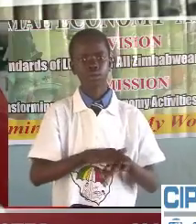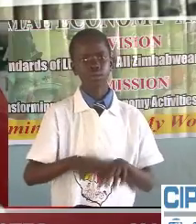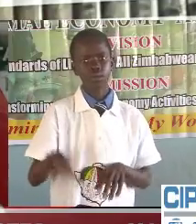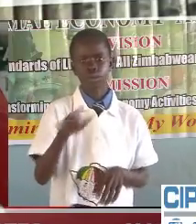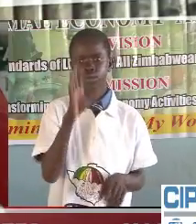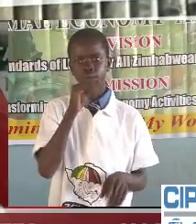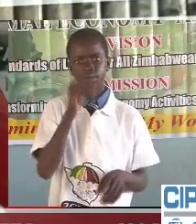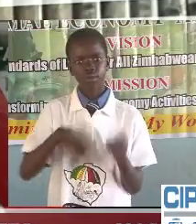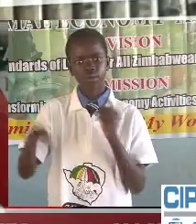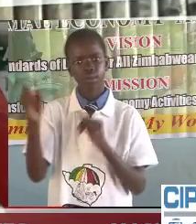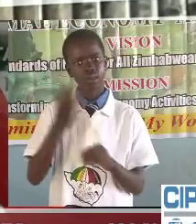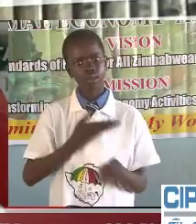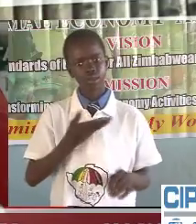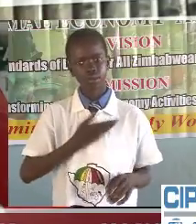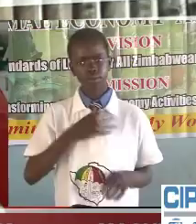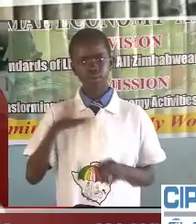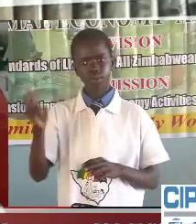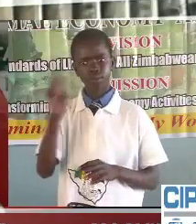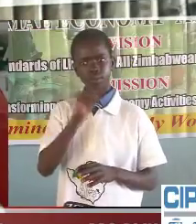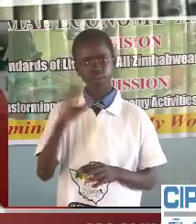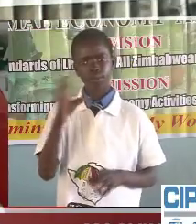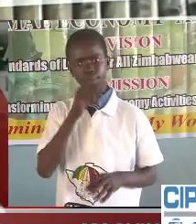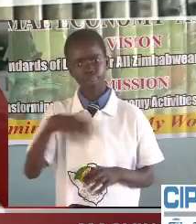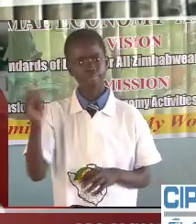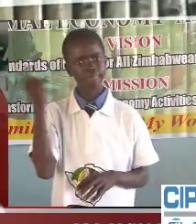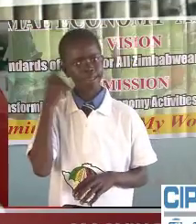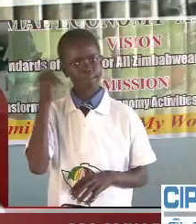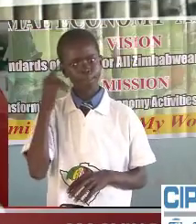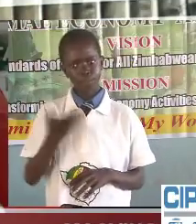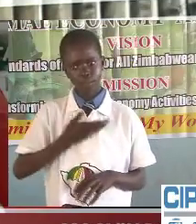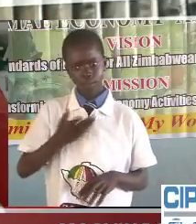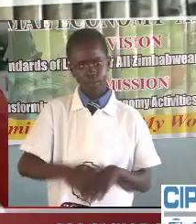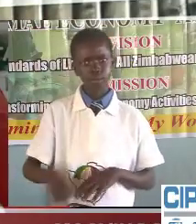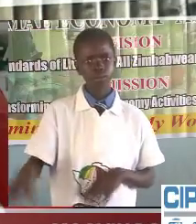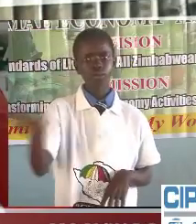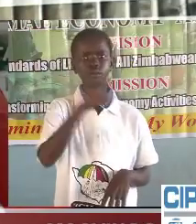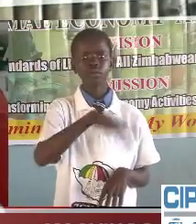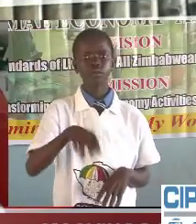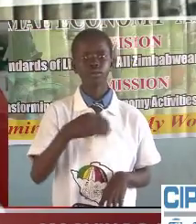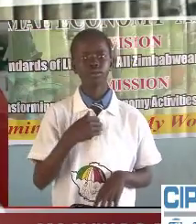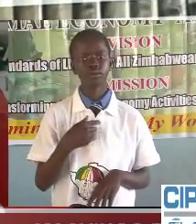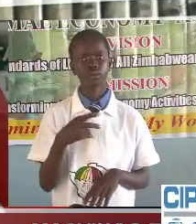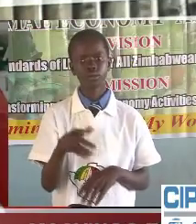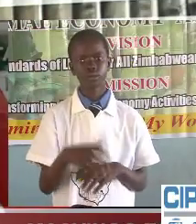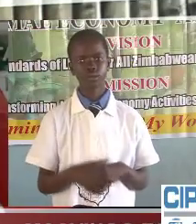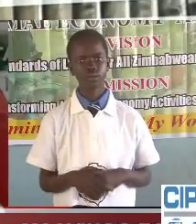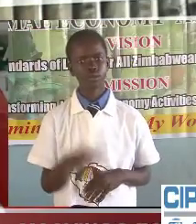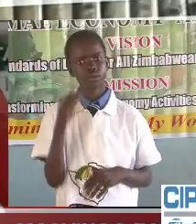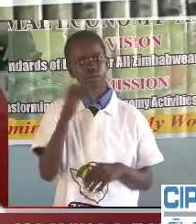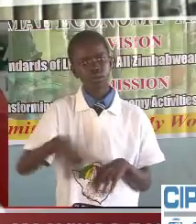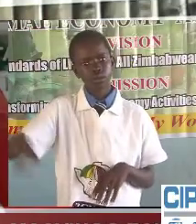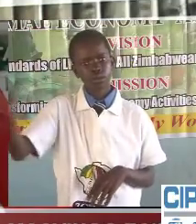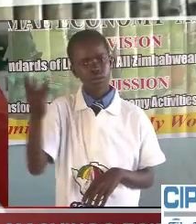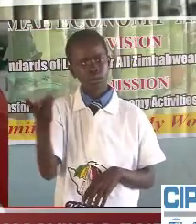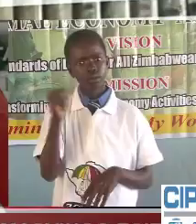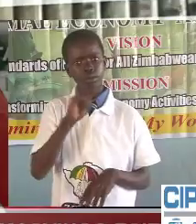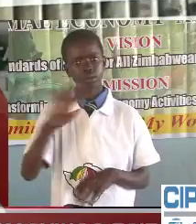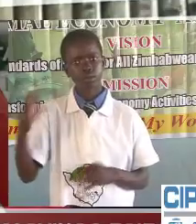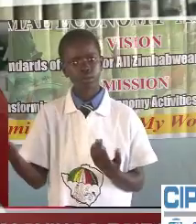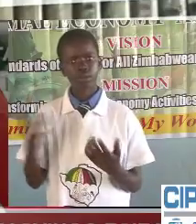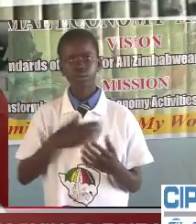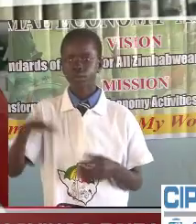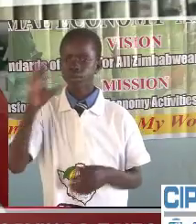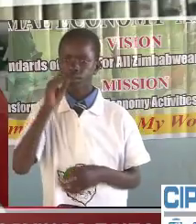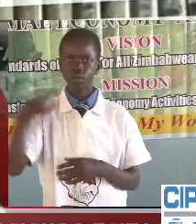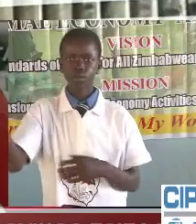Ngavaende kuparliament vachiziva kuti mabhosi tisu. Vachaende kuparliament in order